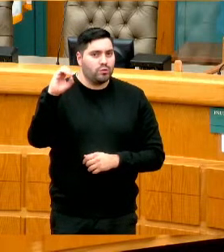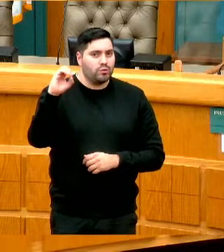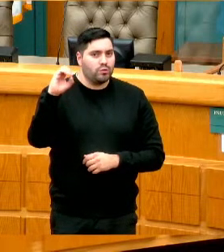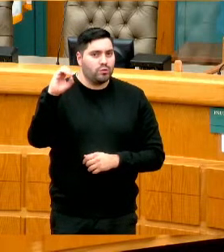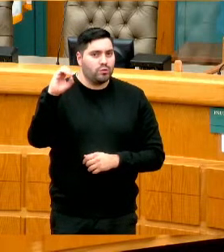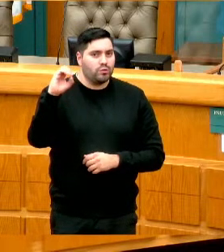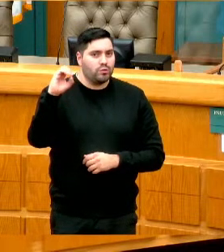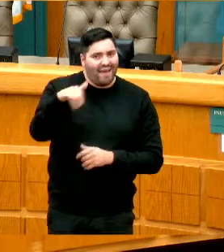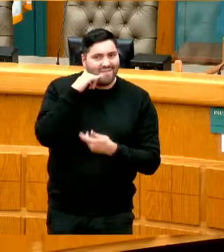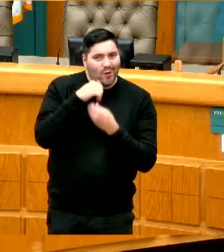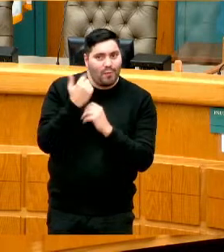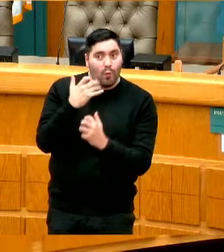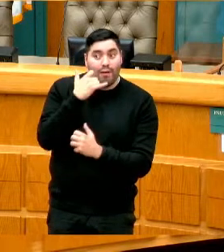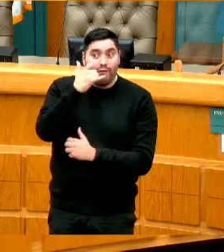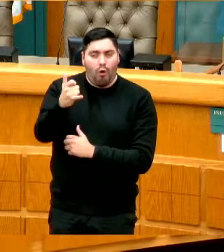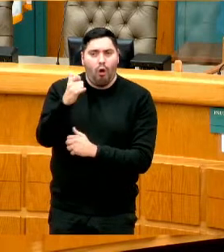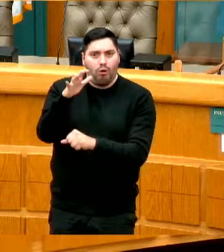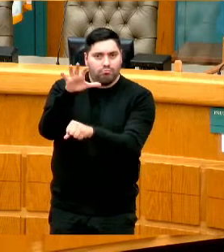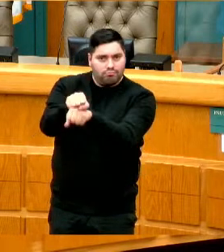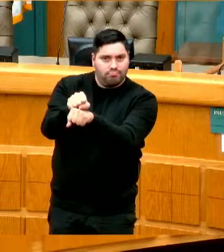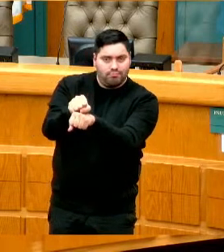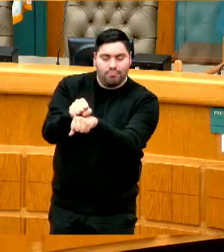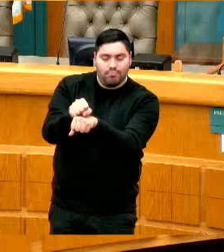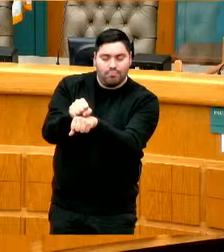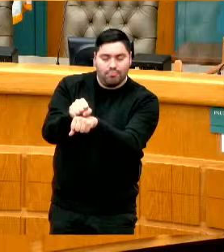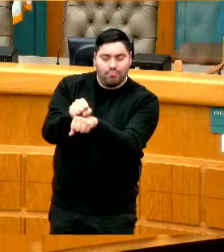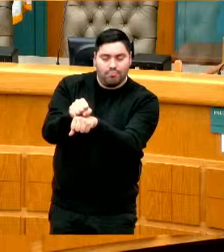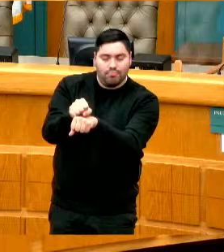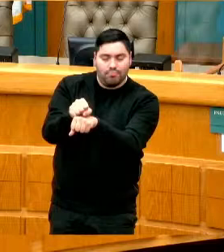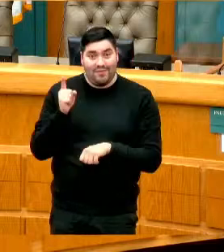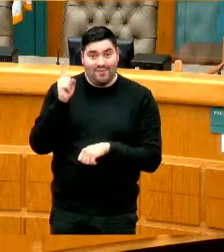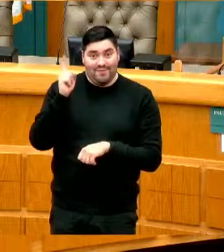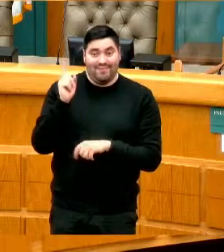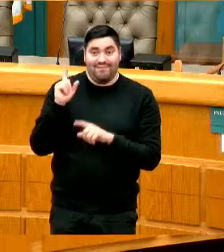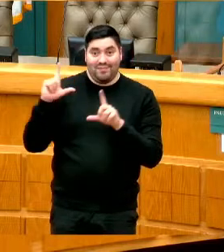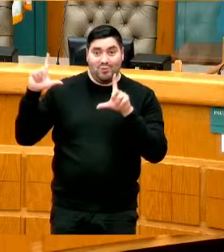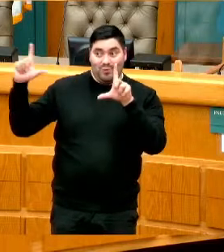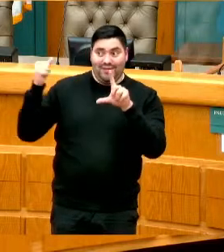1-888-728-0018. That's the number you want to call. You can see it on the screen,